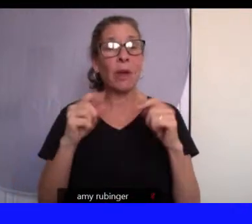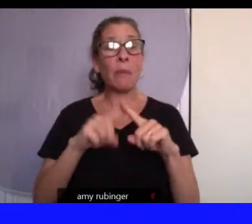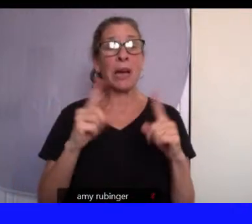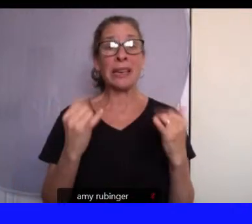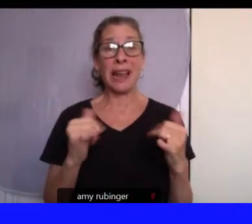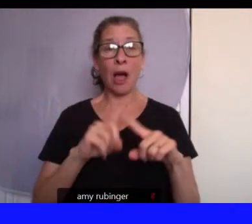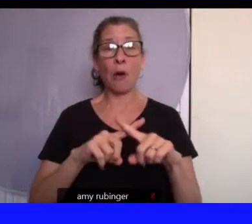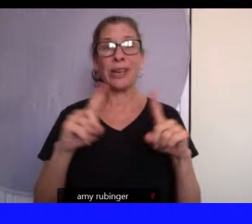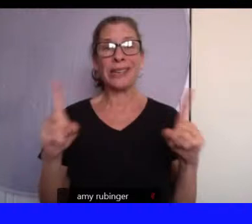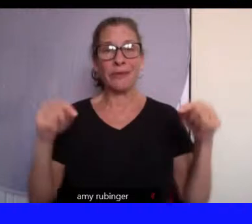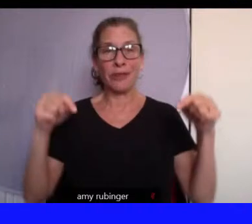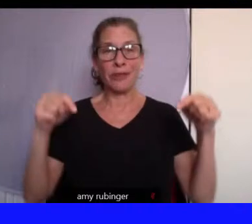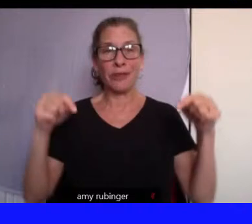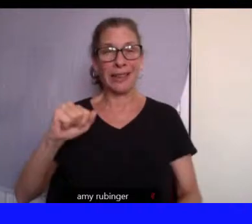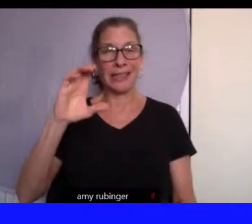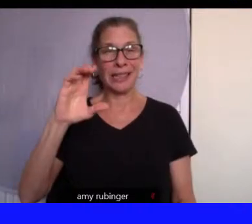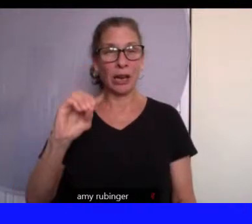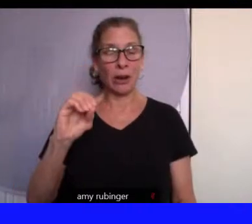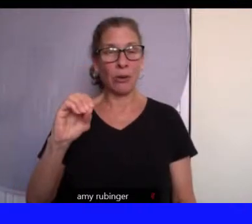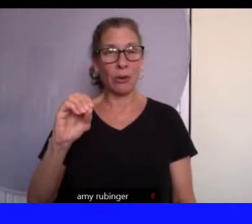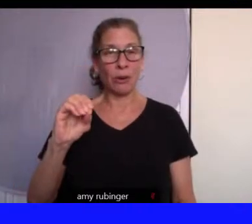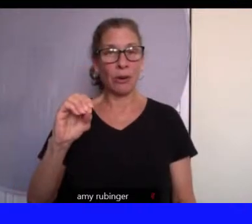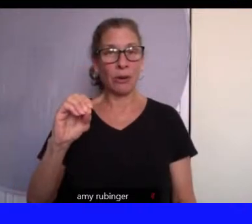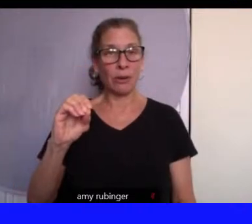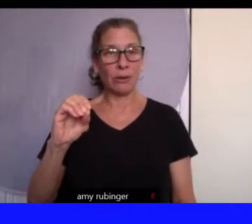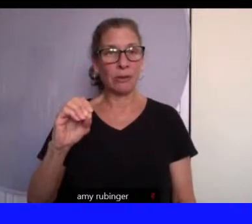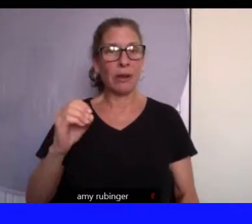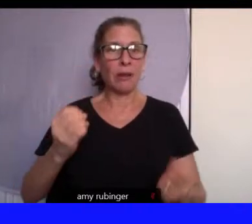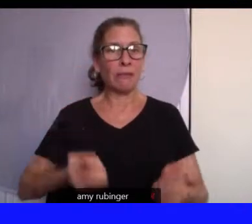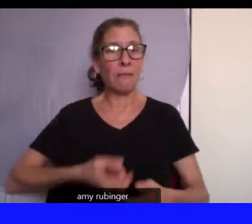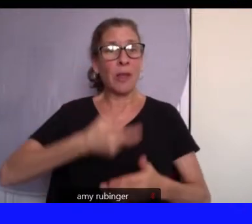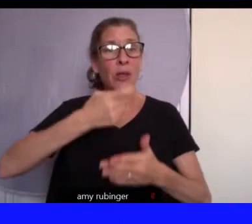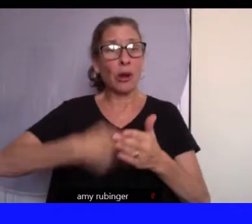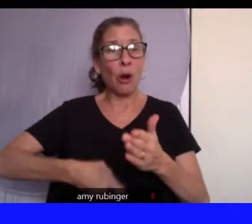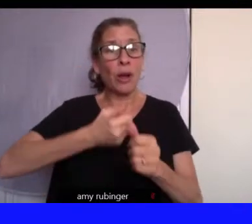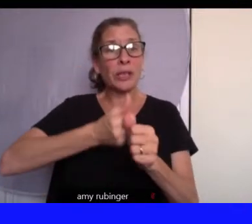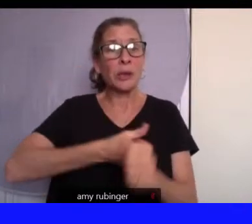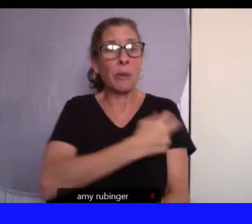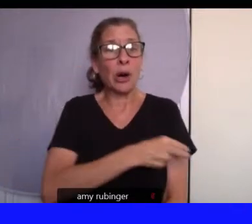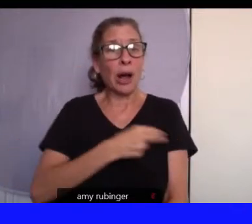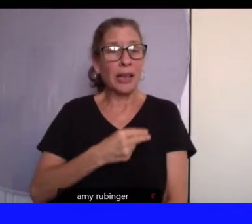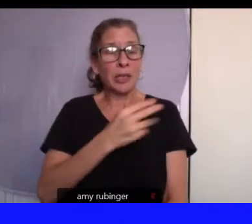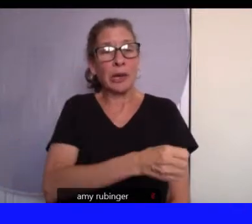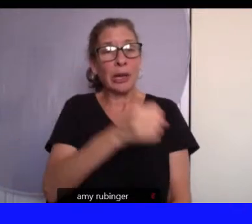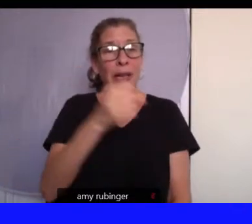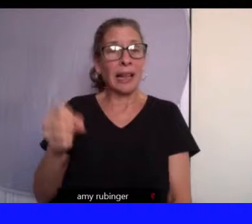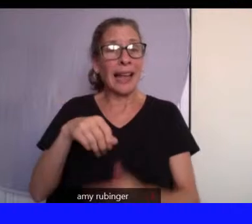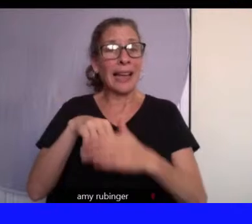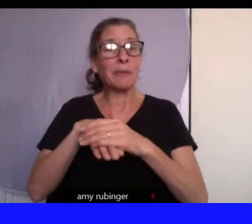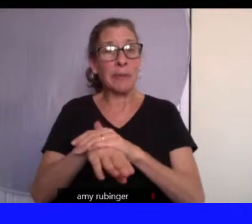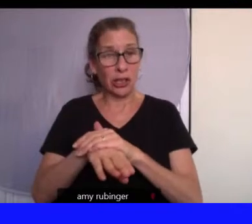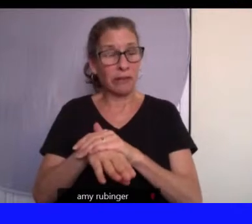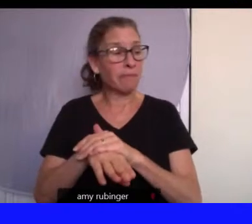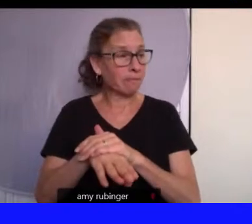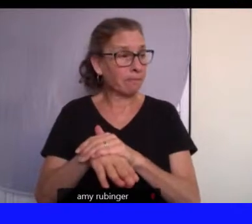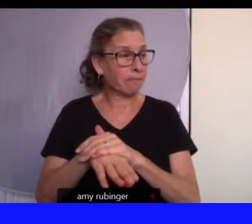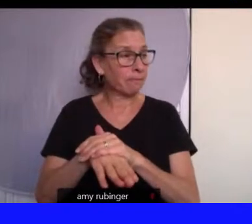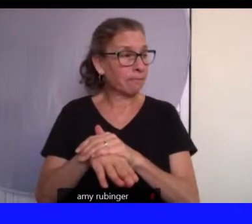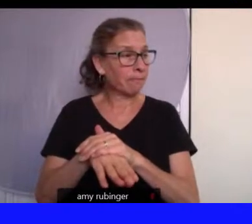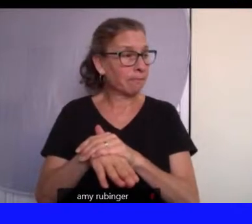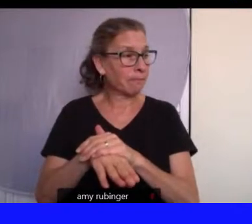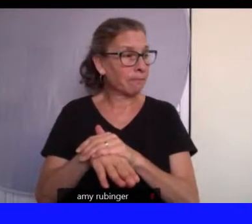beneficiary. The regional average is over $17,000, almost $18,000. So we are significantly less expensive than others in the